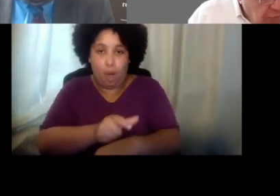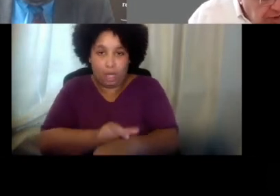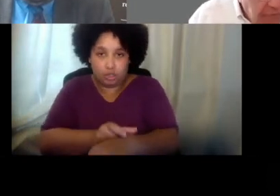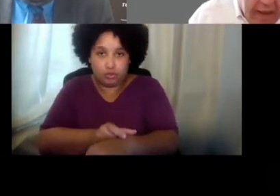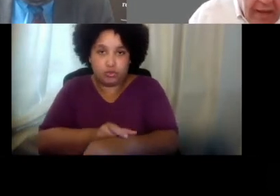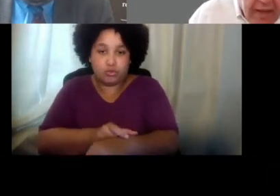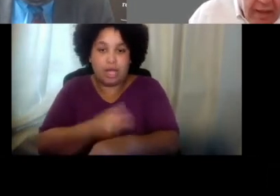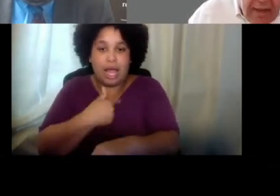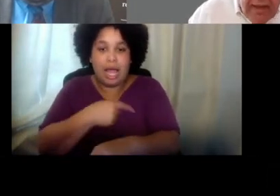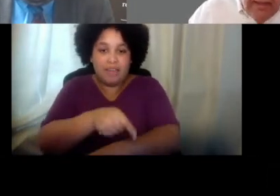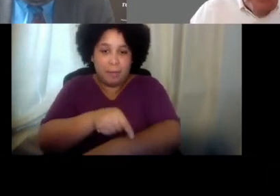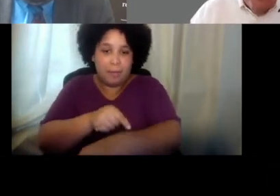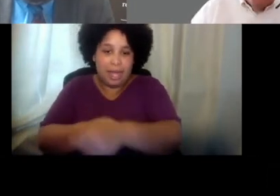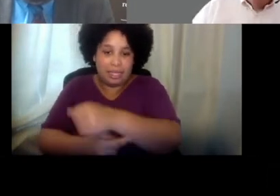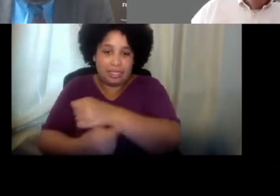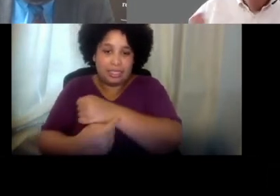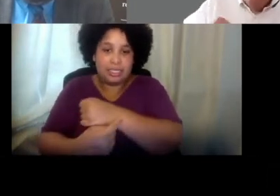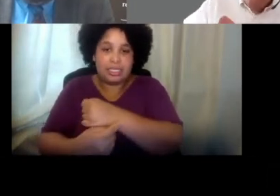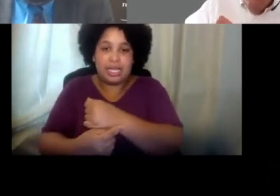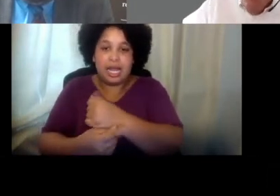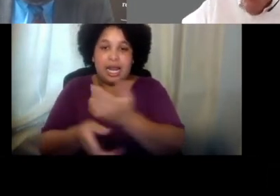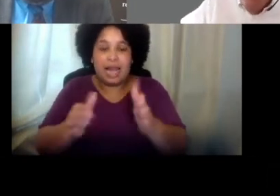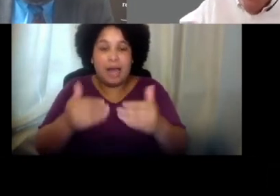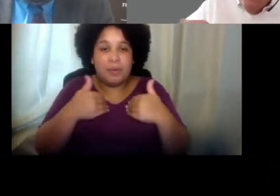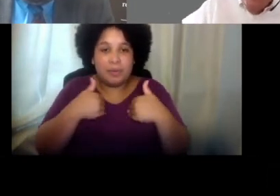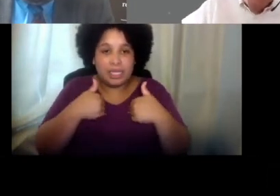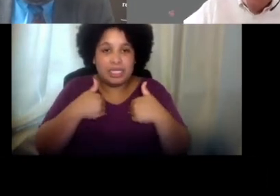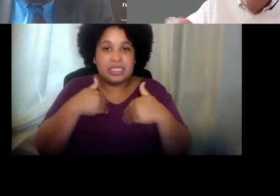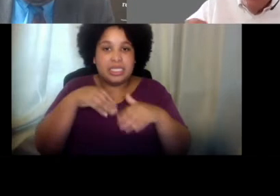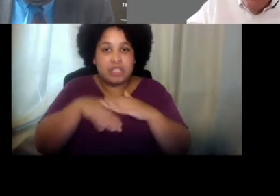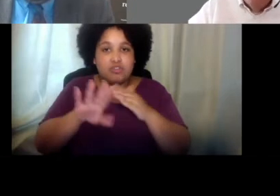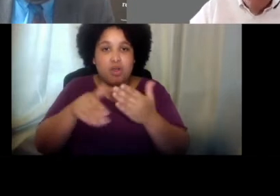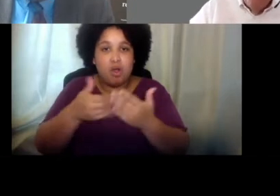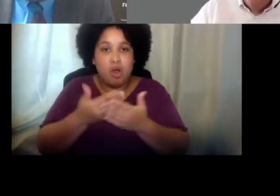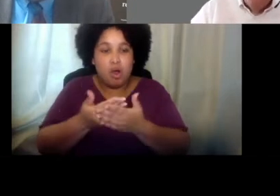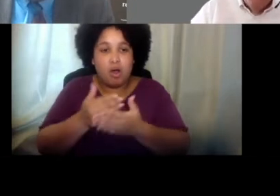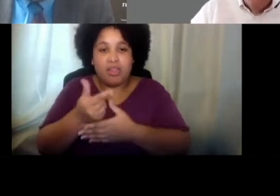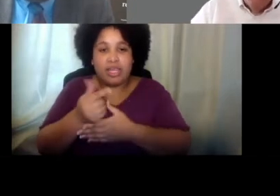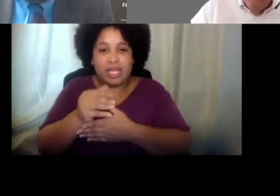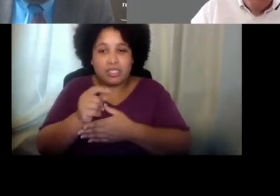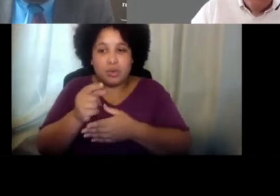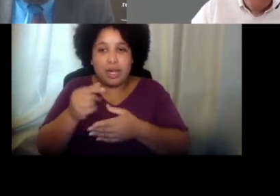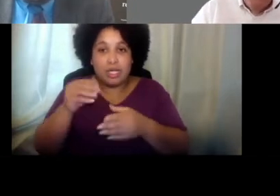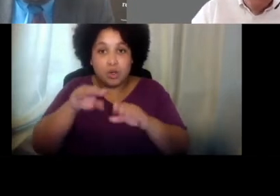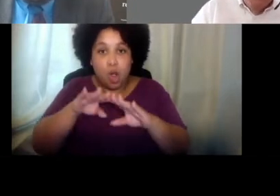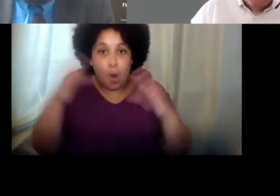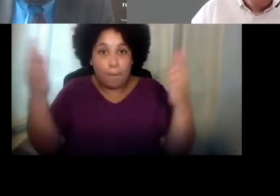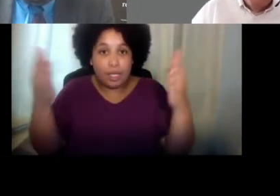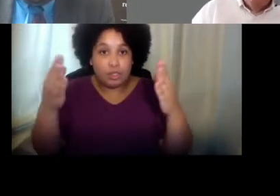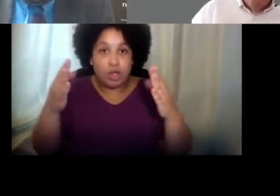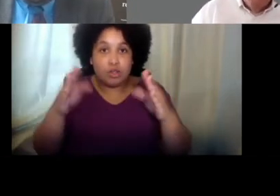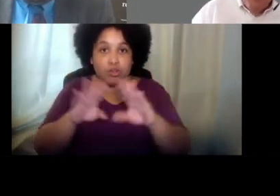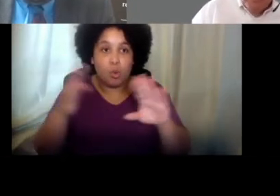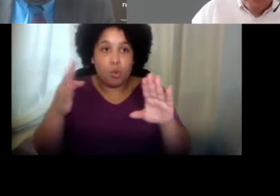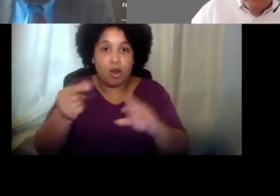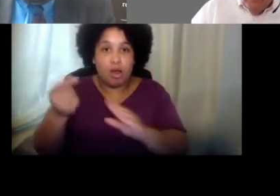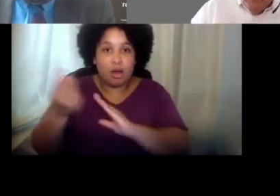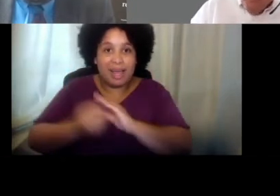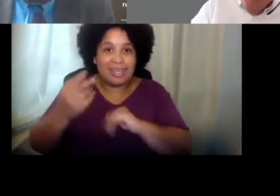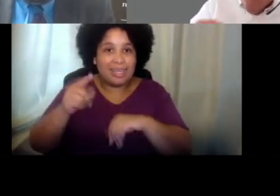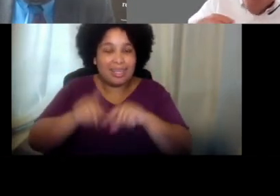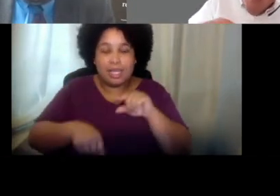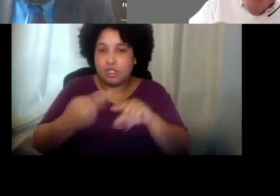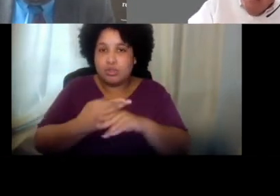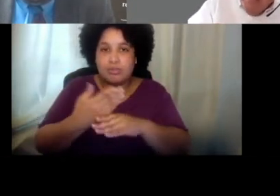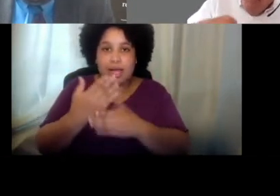a wristband that lets me go through all the gates, like when I have to open a door automatically because I can't use my hands. So